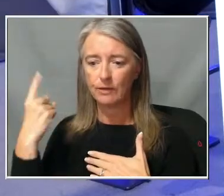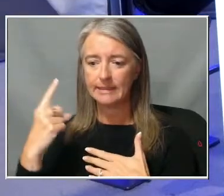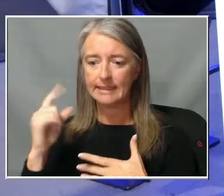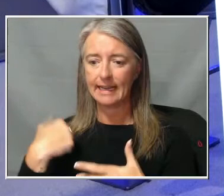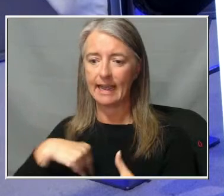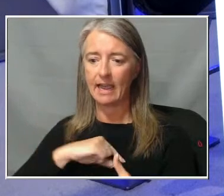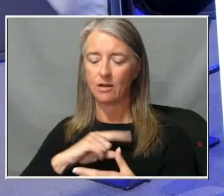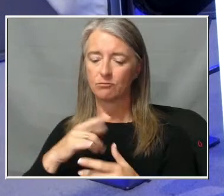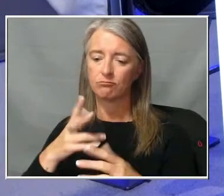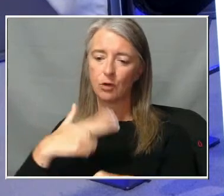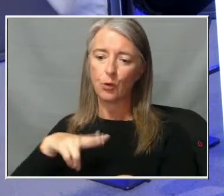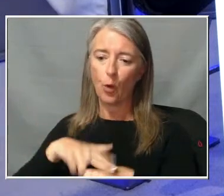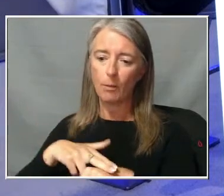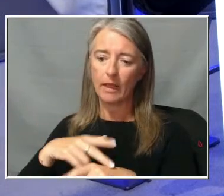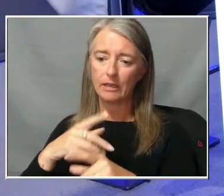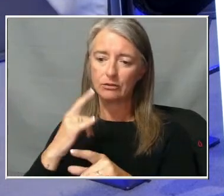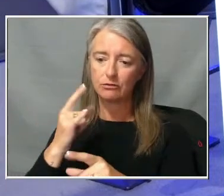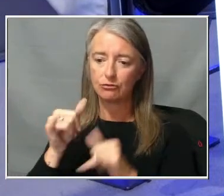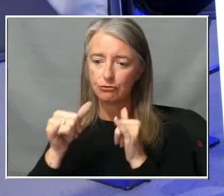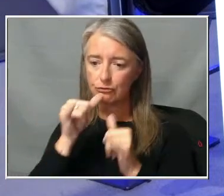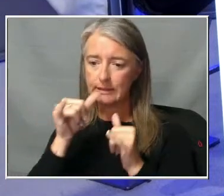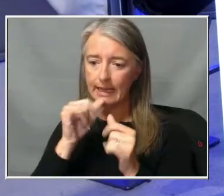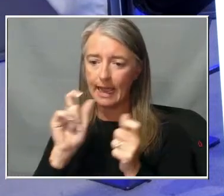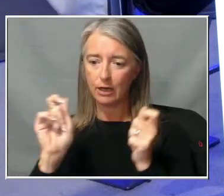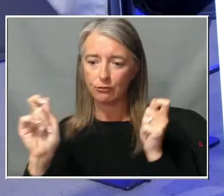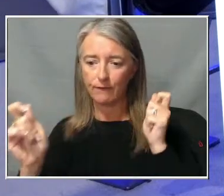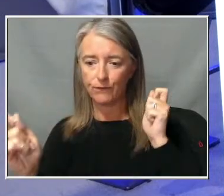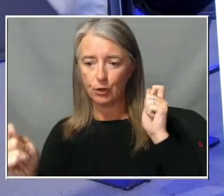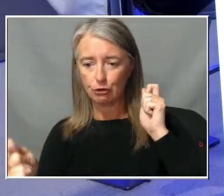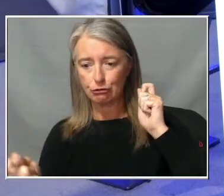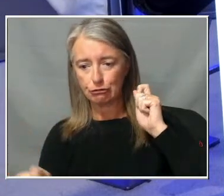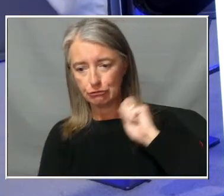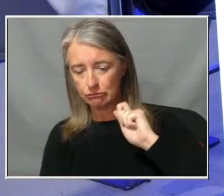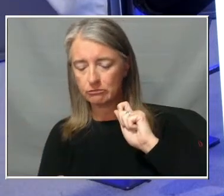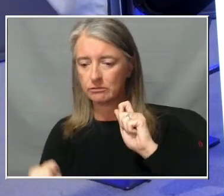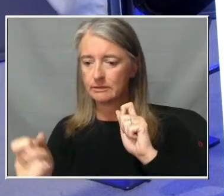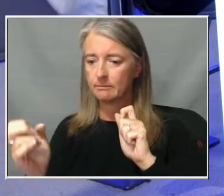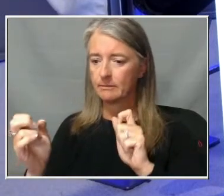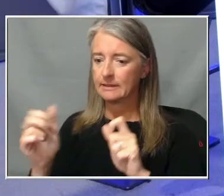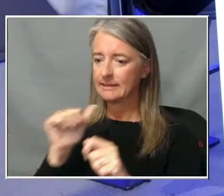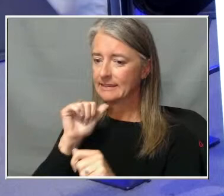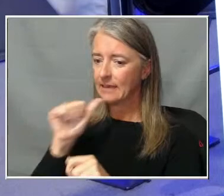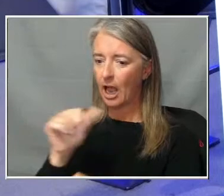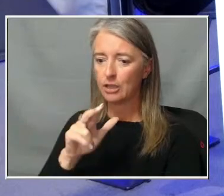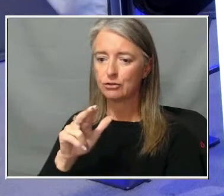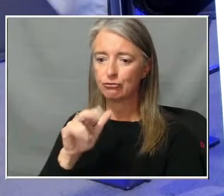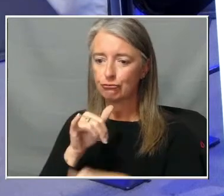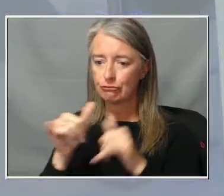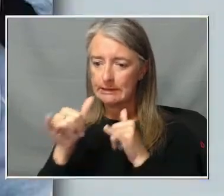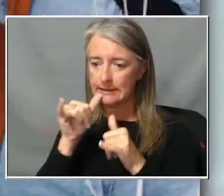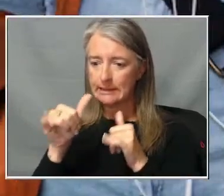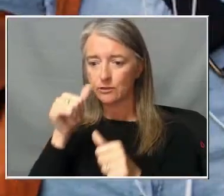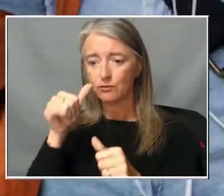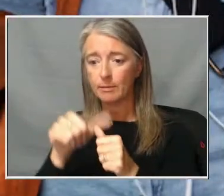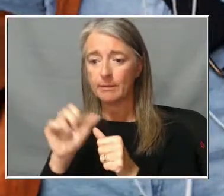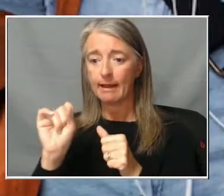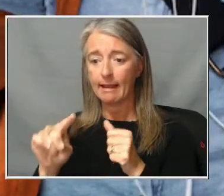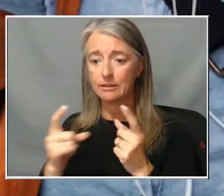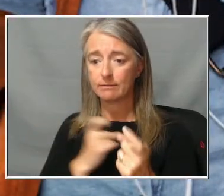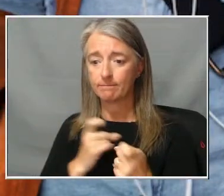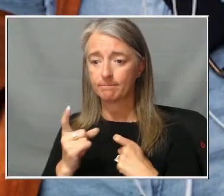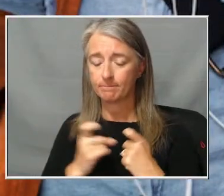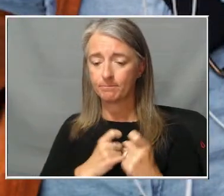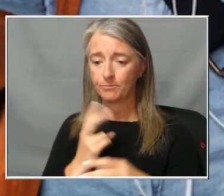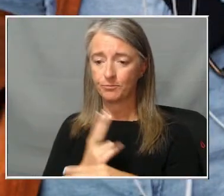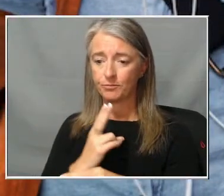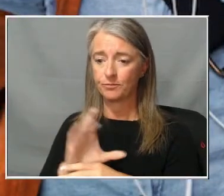drinking, but how to reverse that. That's a big turn to have to reverse it to normalizing not drinking. Remember to ask your questions today. You can use the chat on